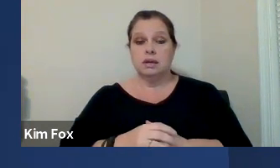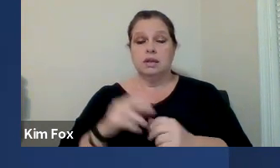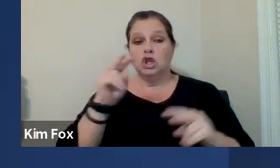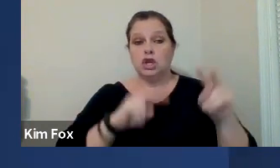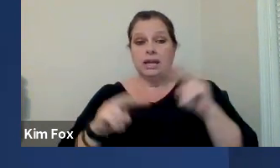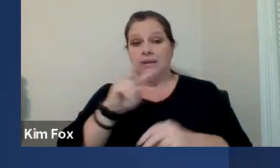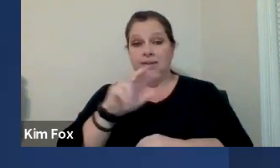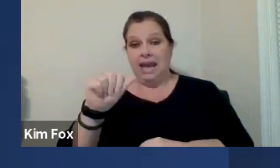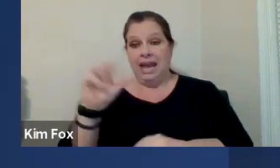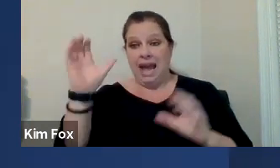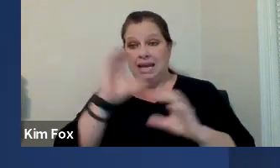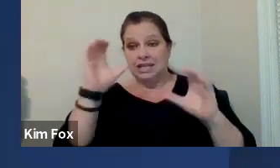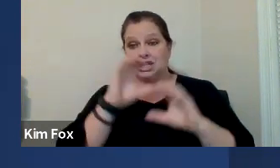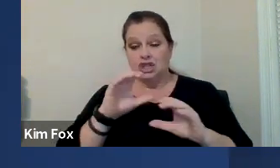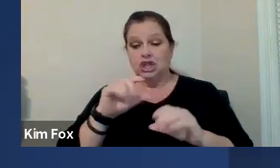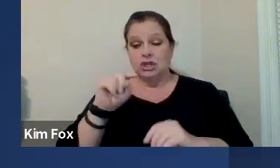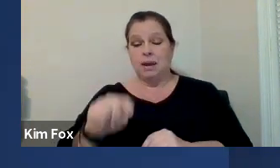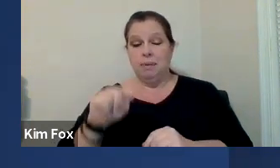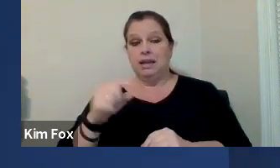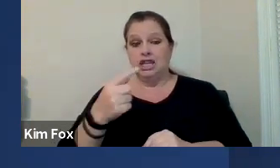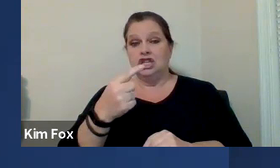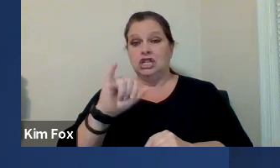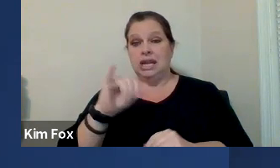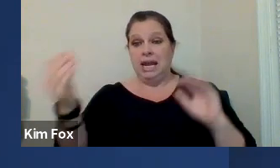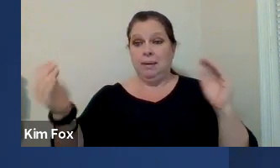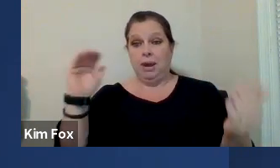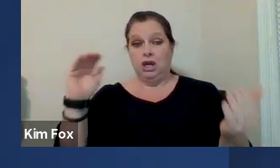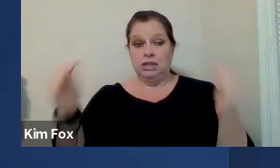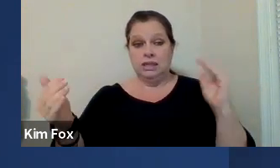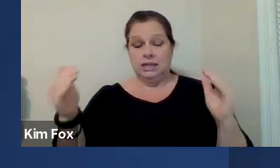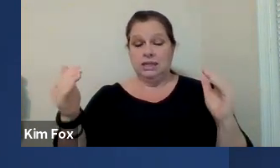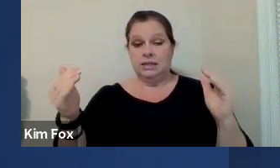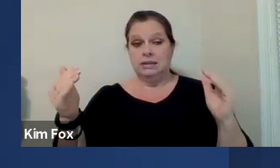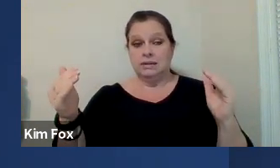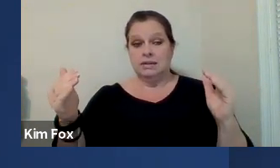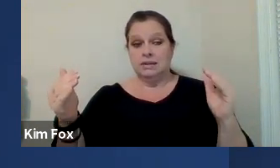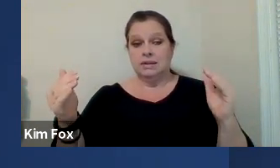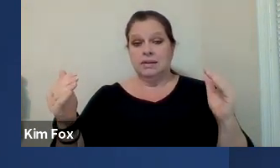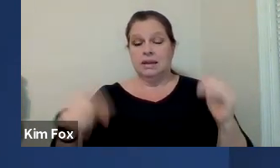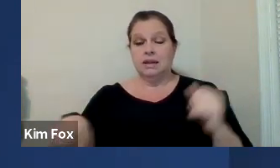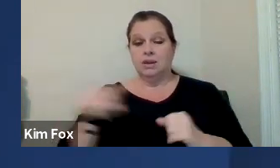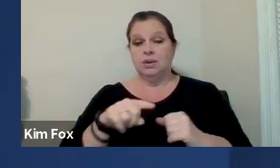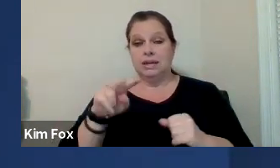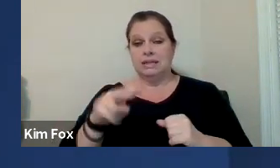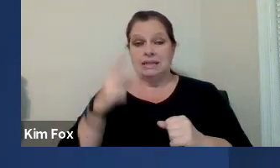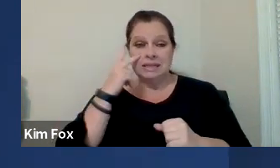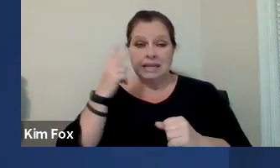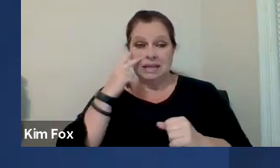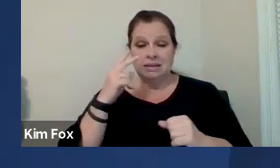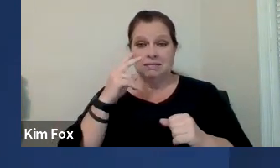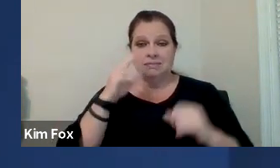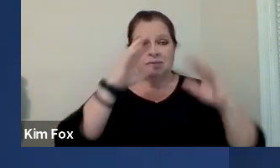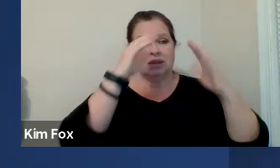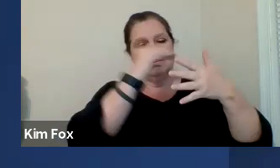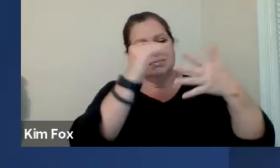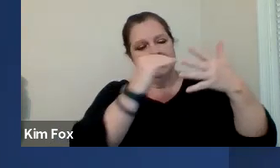has a search button on the GI Bill comparison tool, and you can see there's a breakdown of